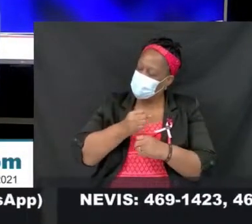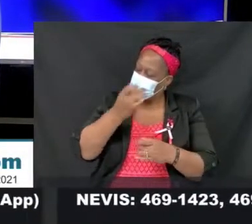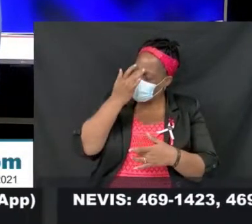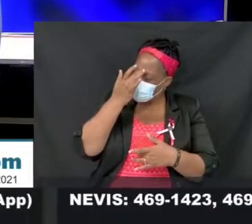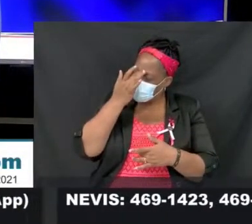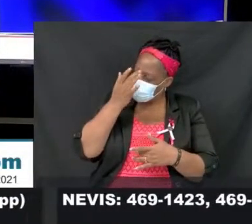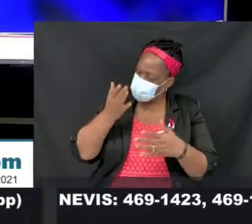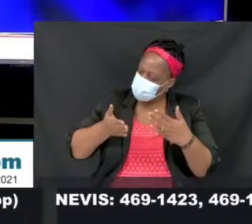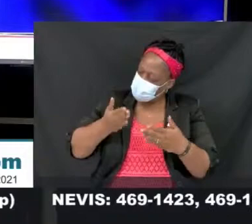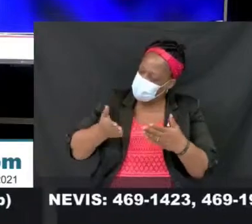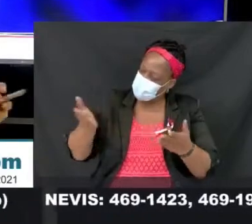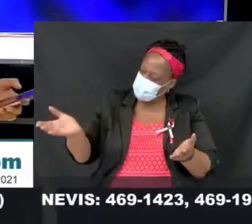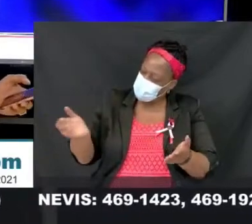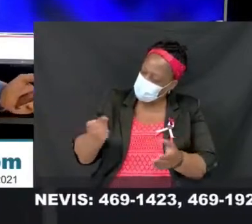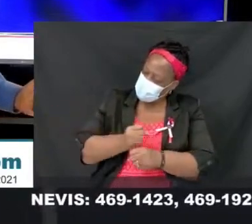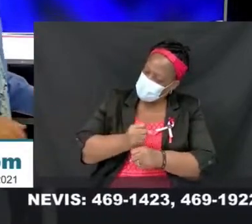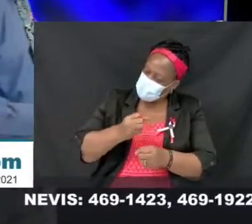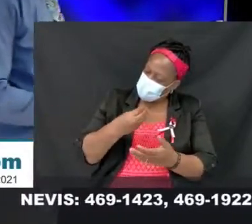vaccinated?